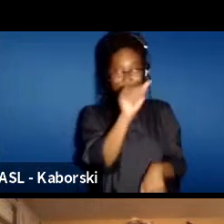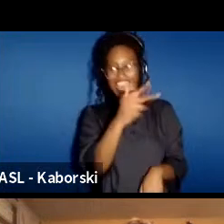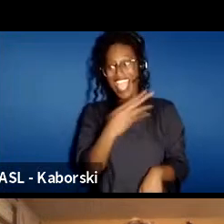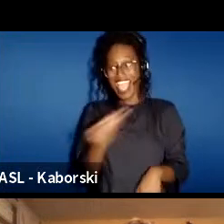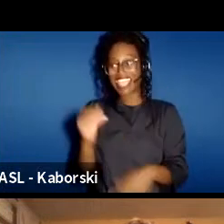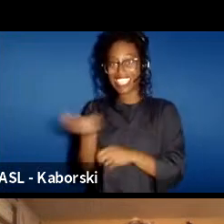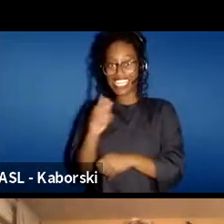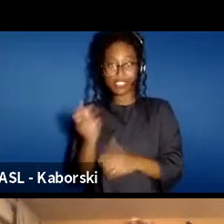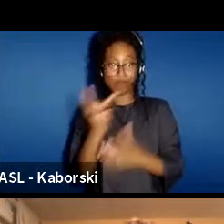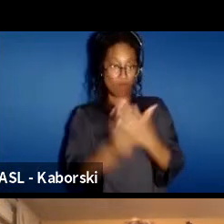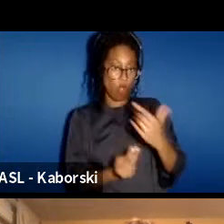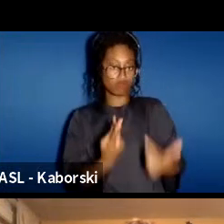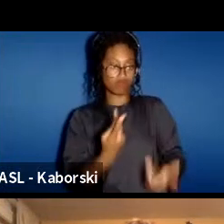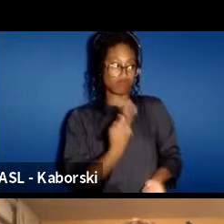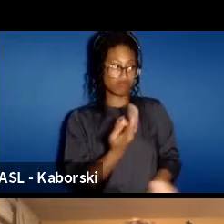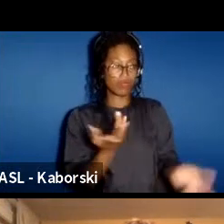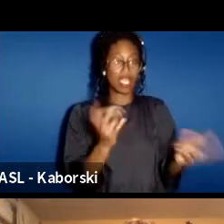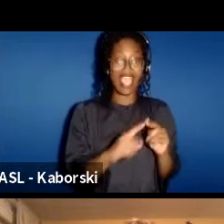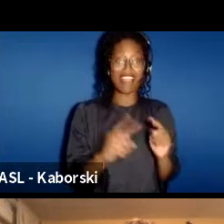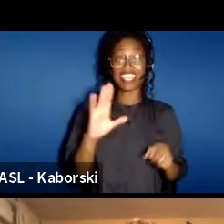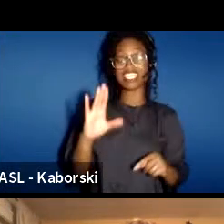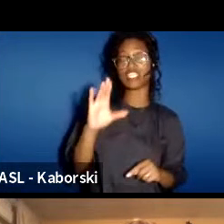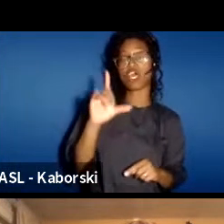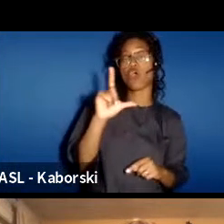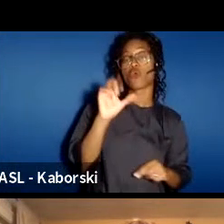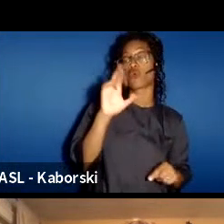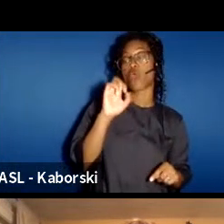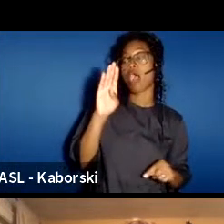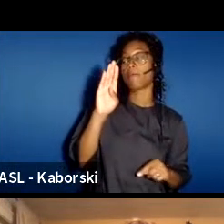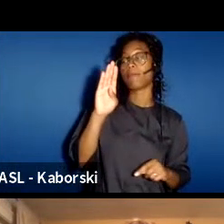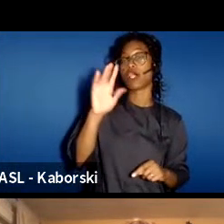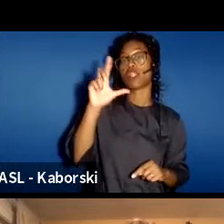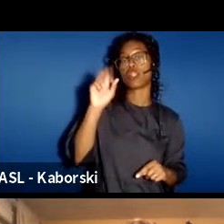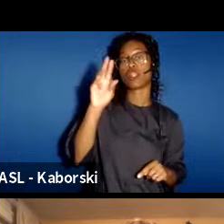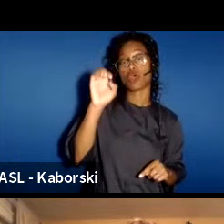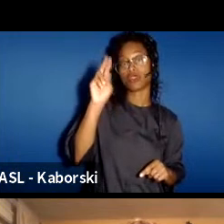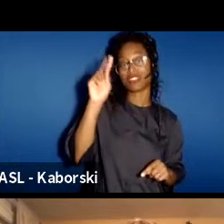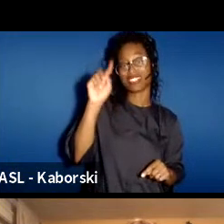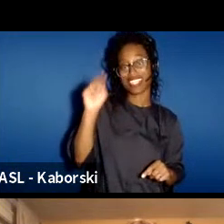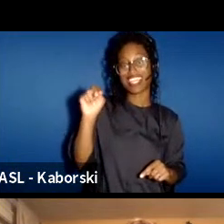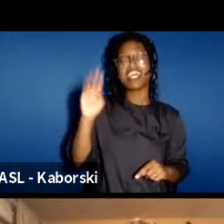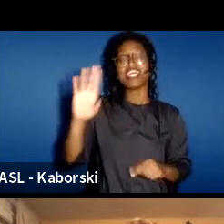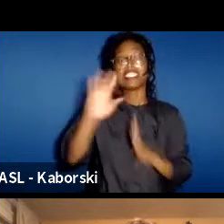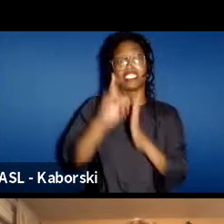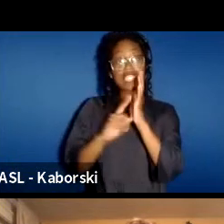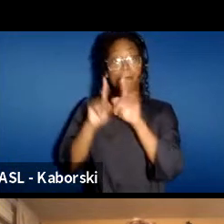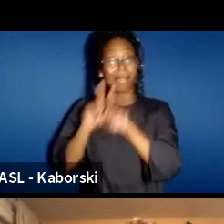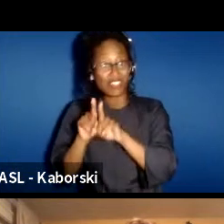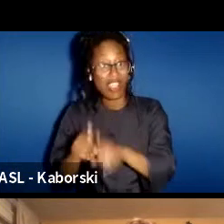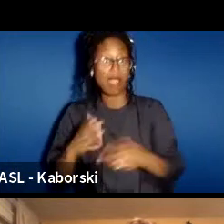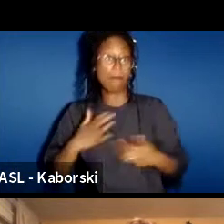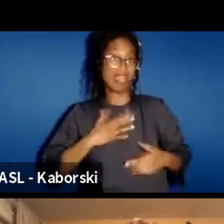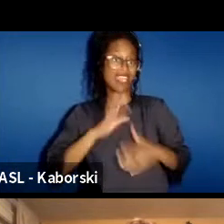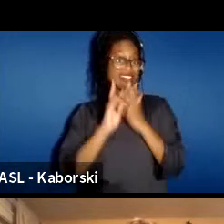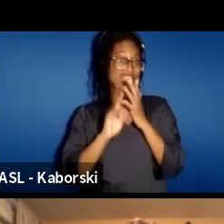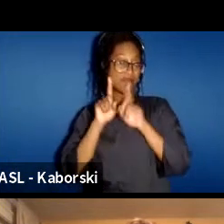director, his design mentor was Rob Lawton, and my design mentor was Rob Lawton, and I got hired that day.